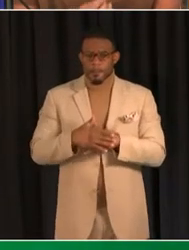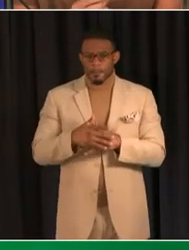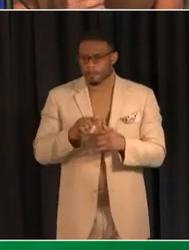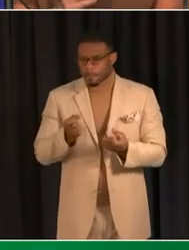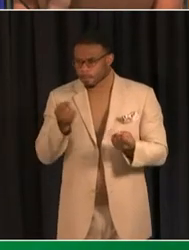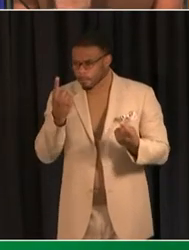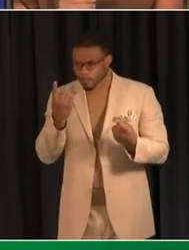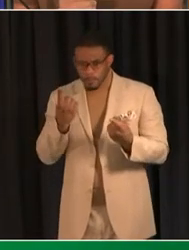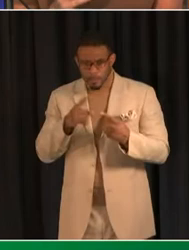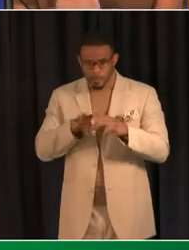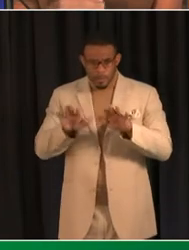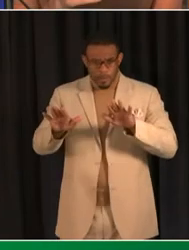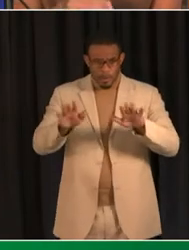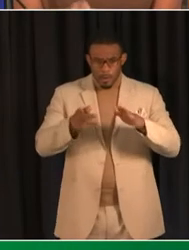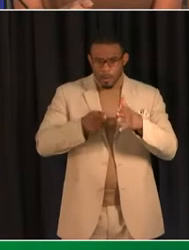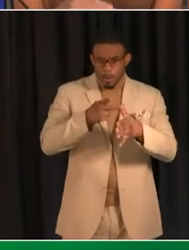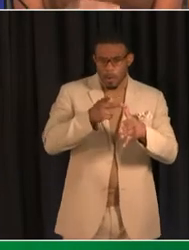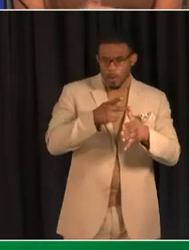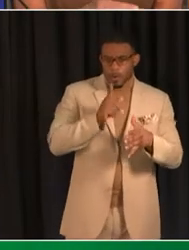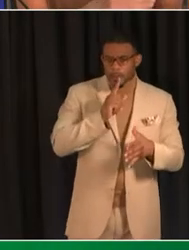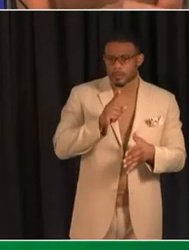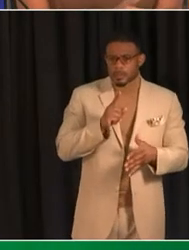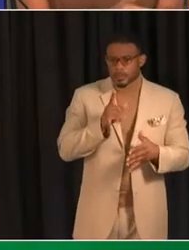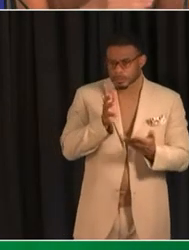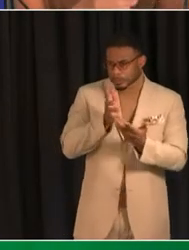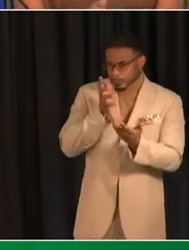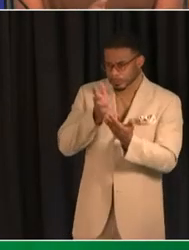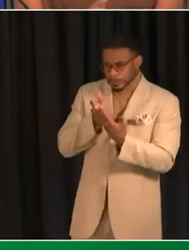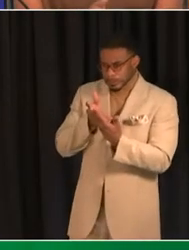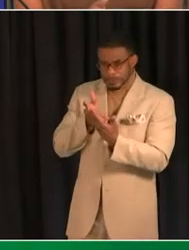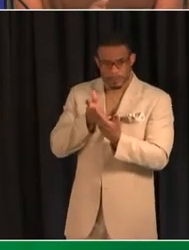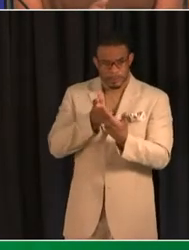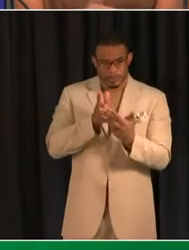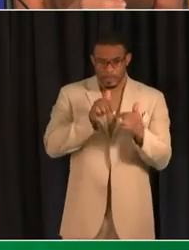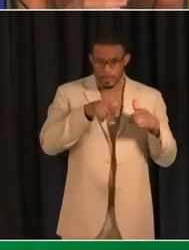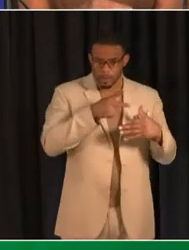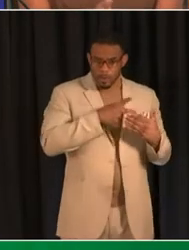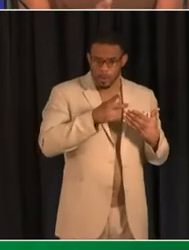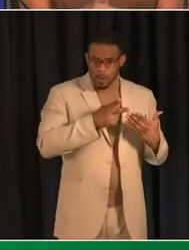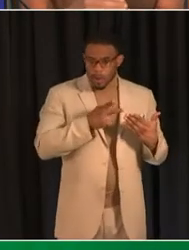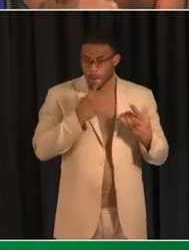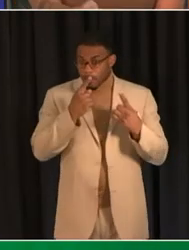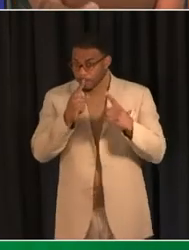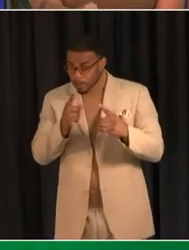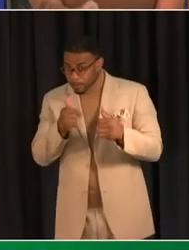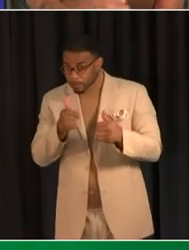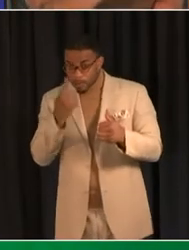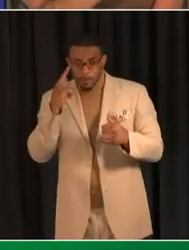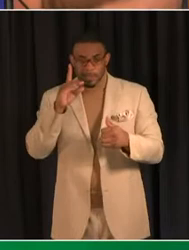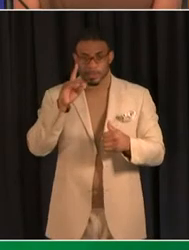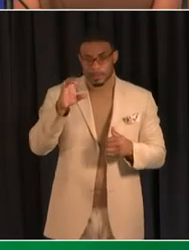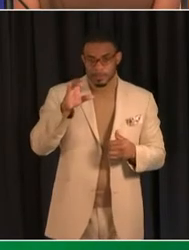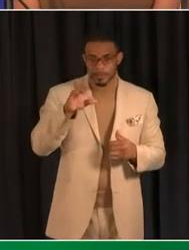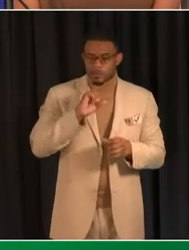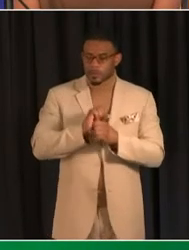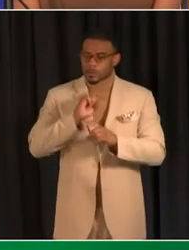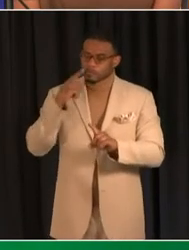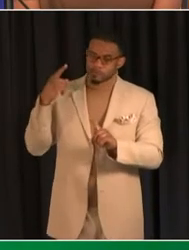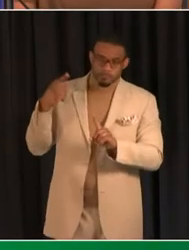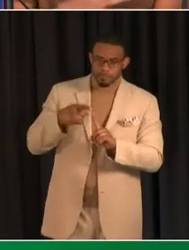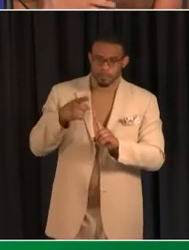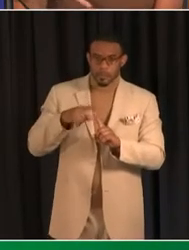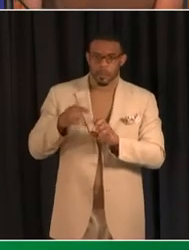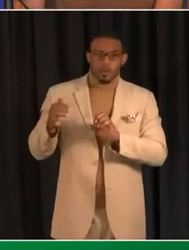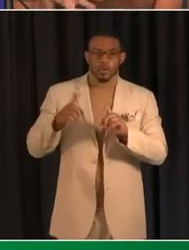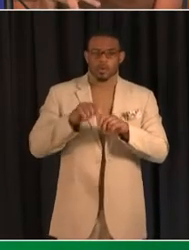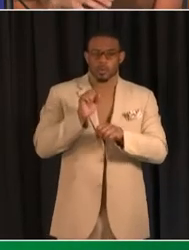the country to understand what the priorities of that city is and align with those priorities so that these programs are effective. For DC, it was really